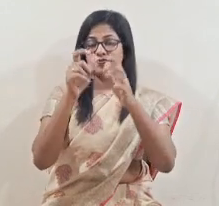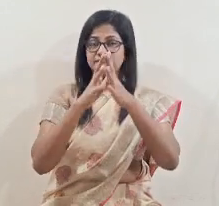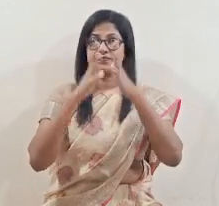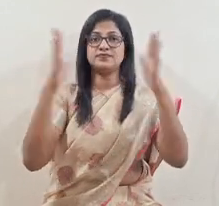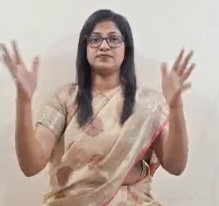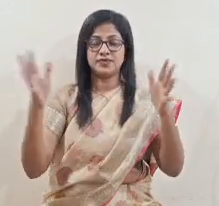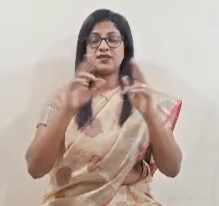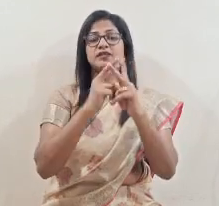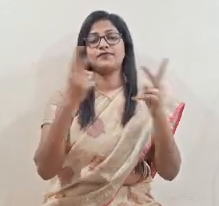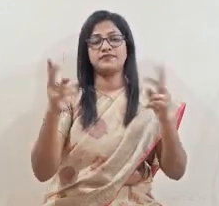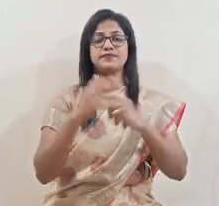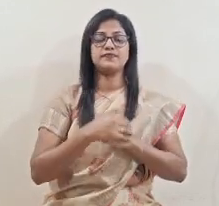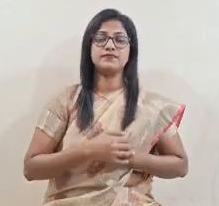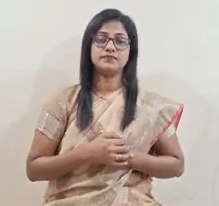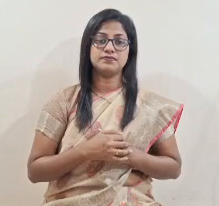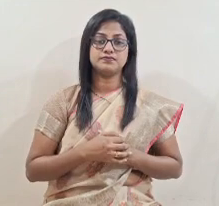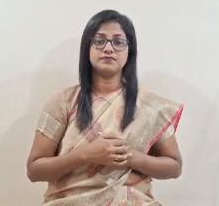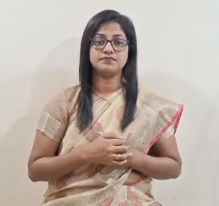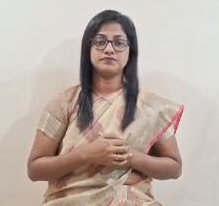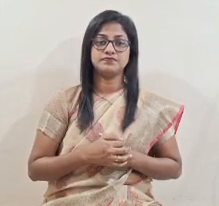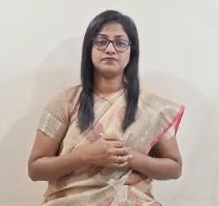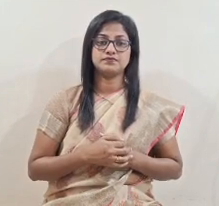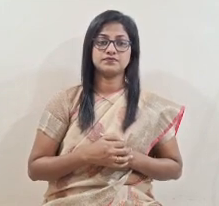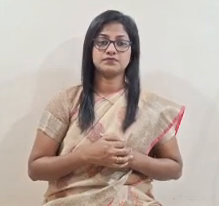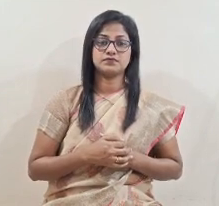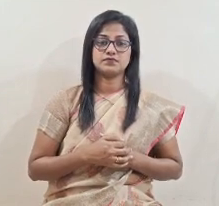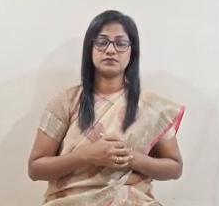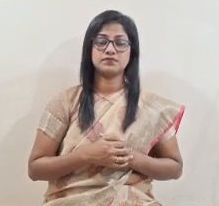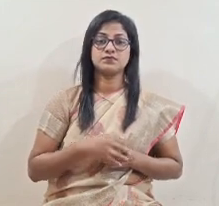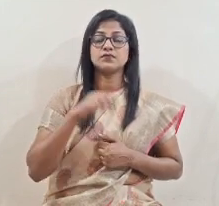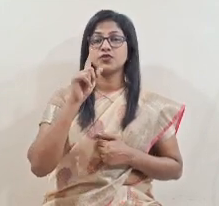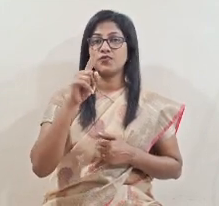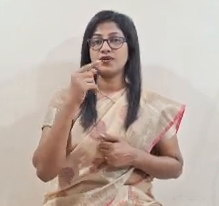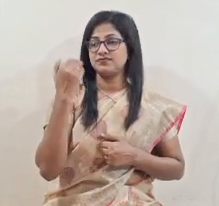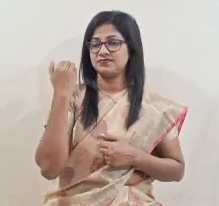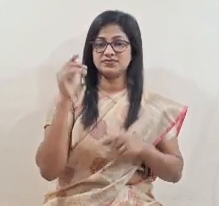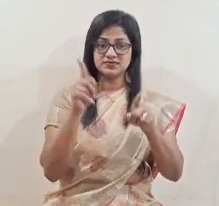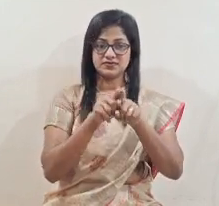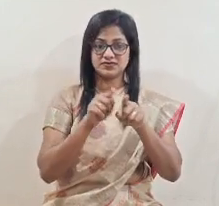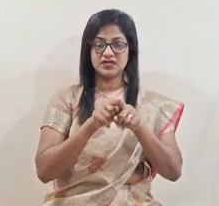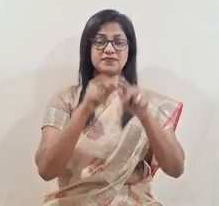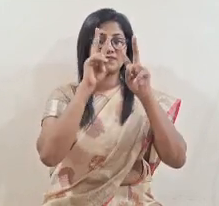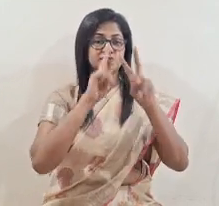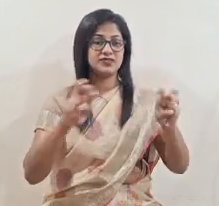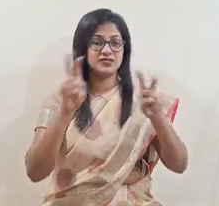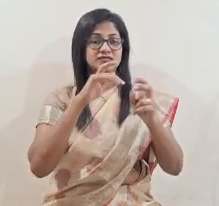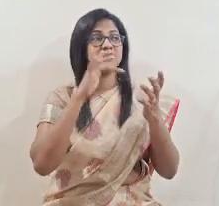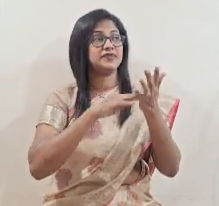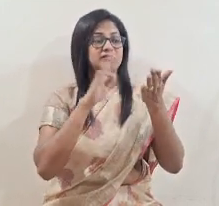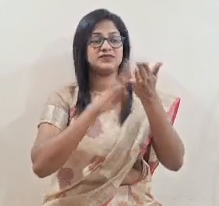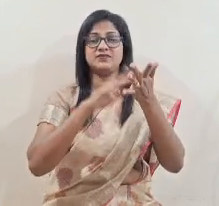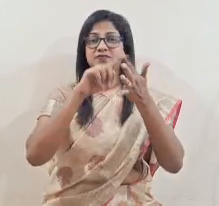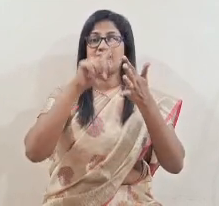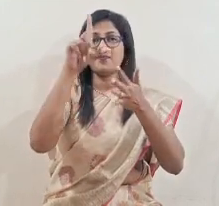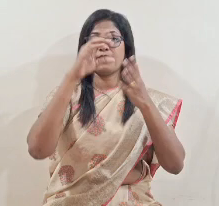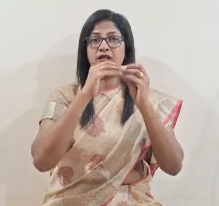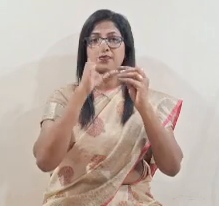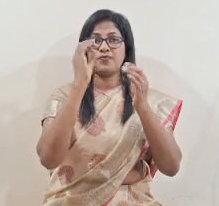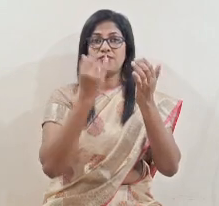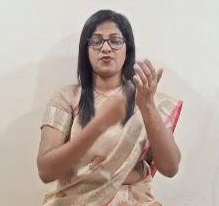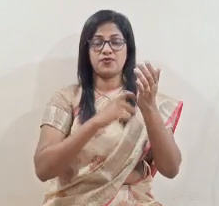population density, etc. One such study conducted in Melbourne region shows that there